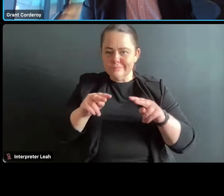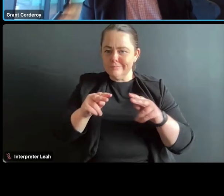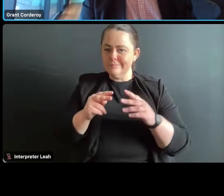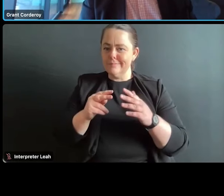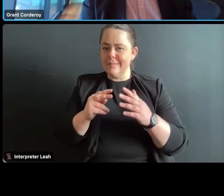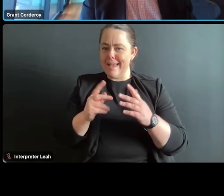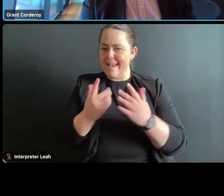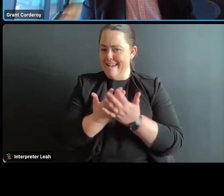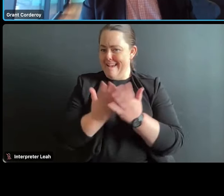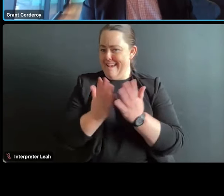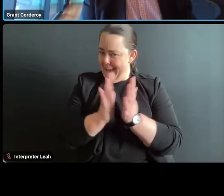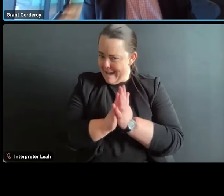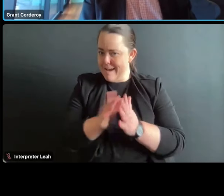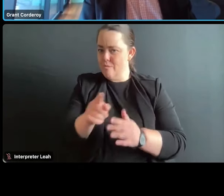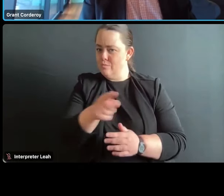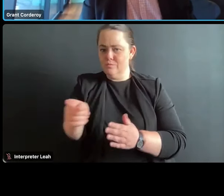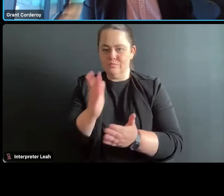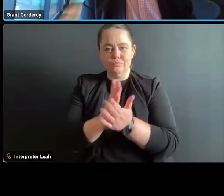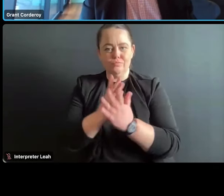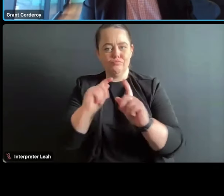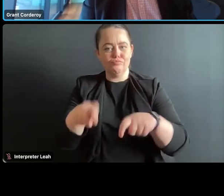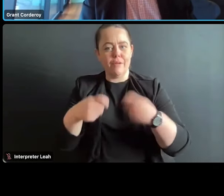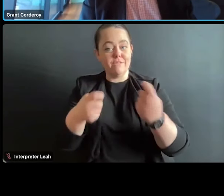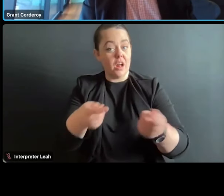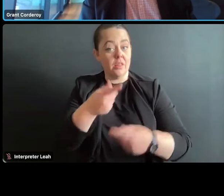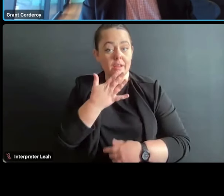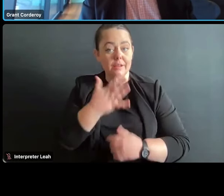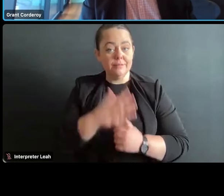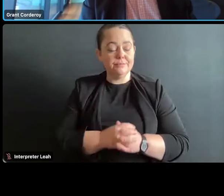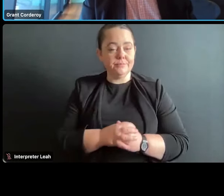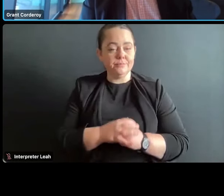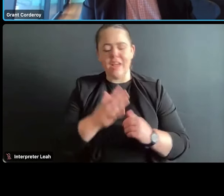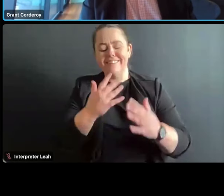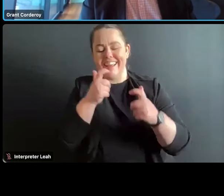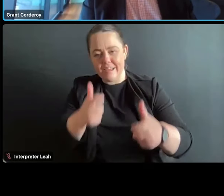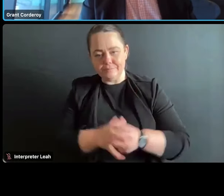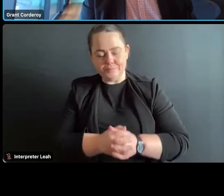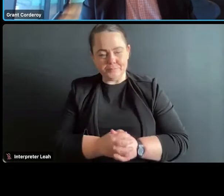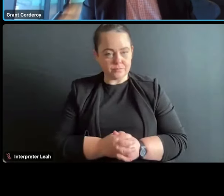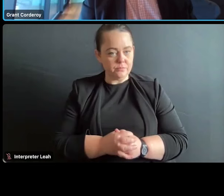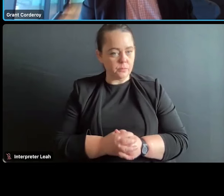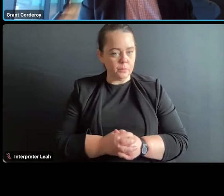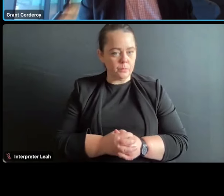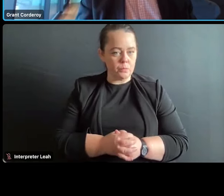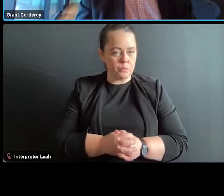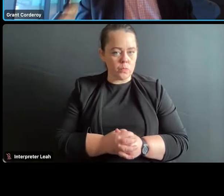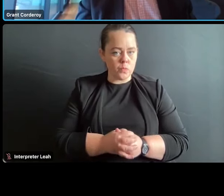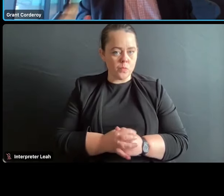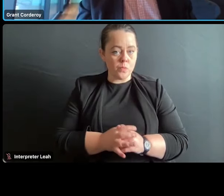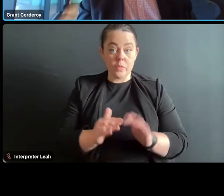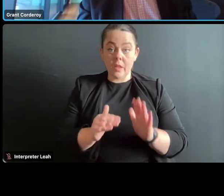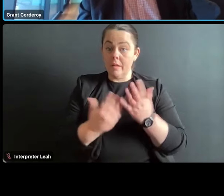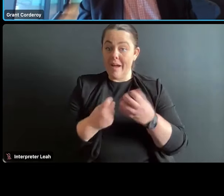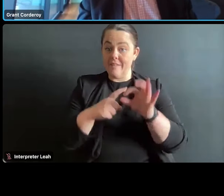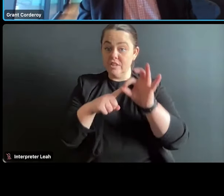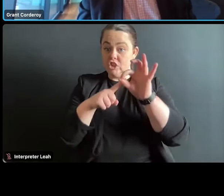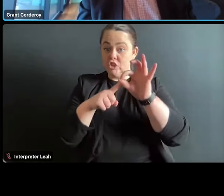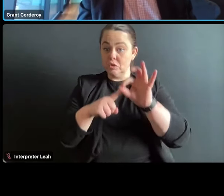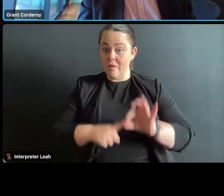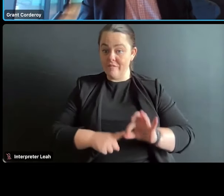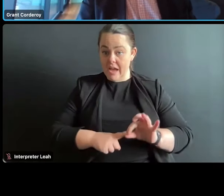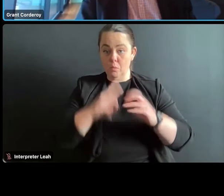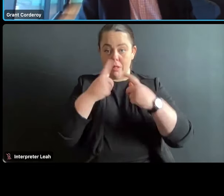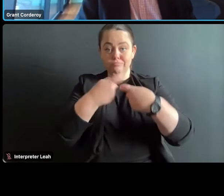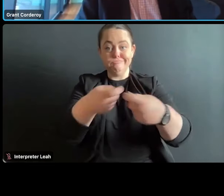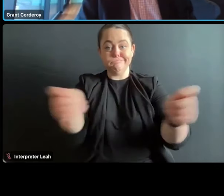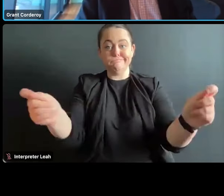report. Now, I might add the providers that are in the Stewart Brown survey, this section will automatically be part of the survey